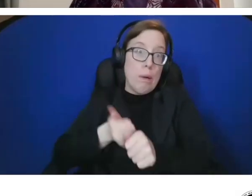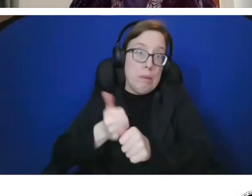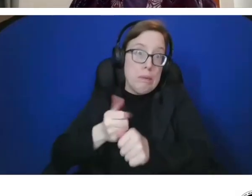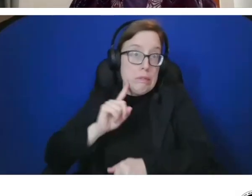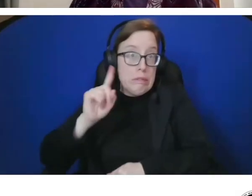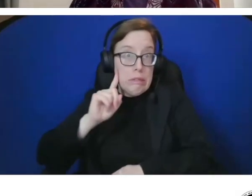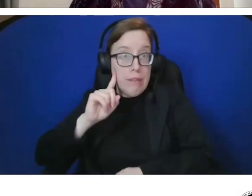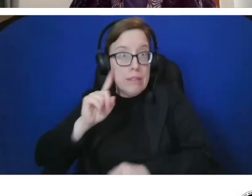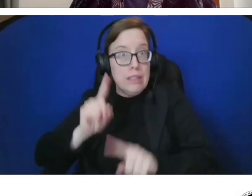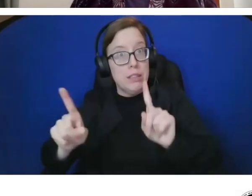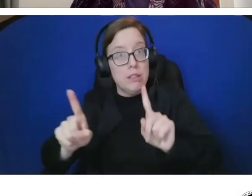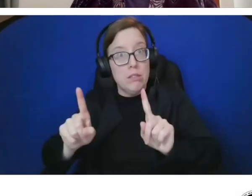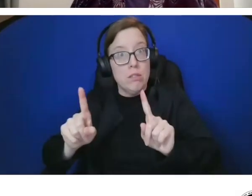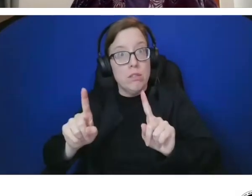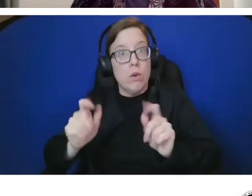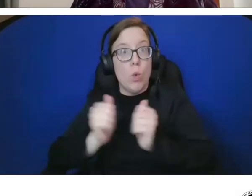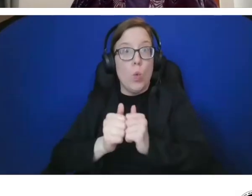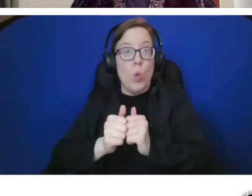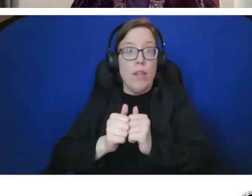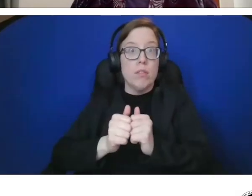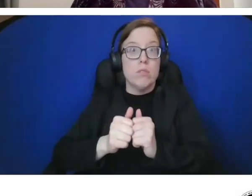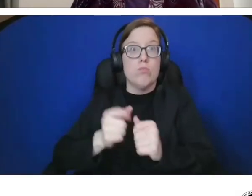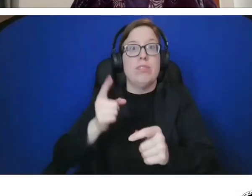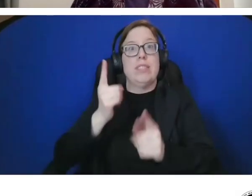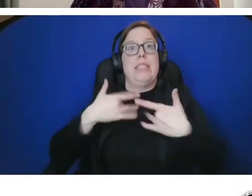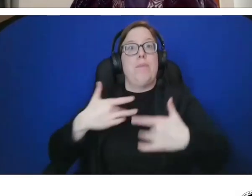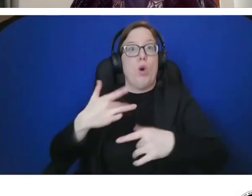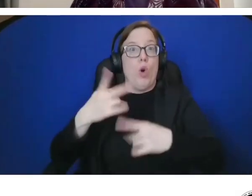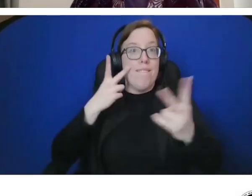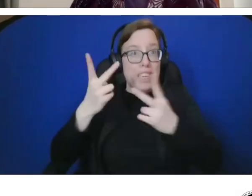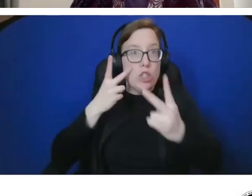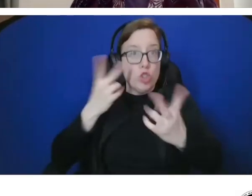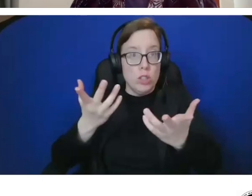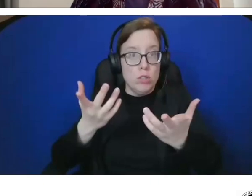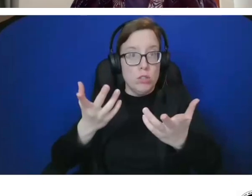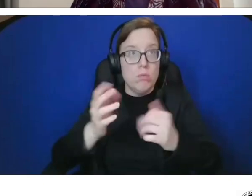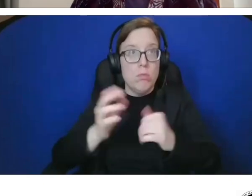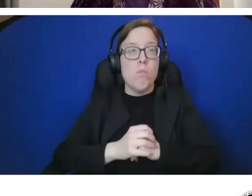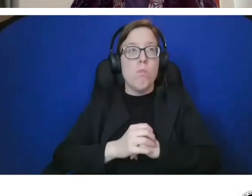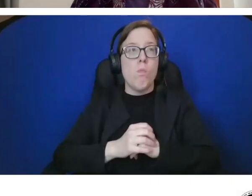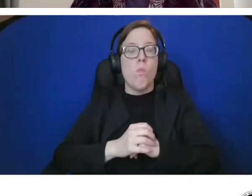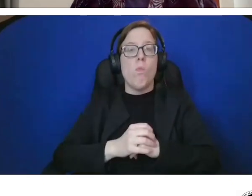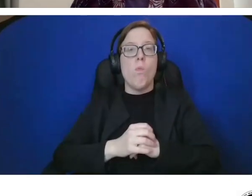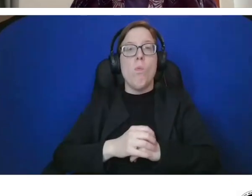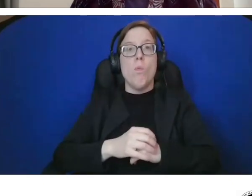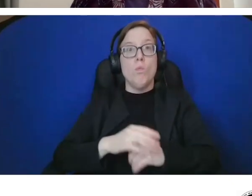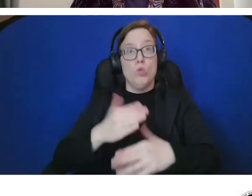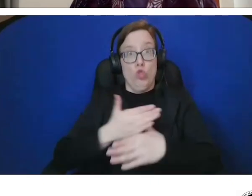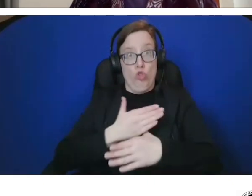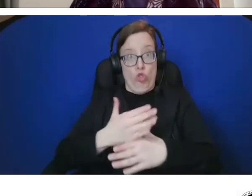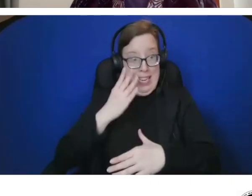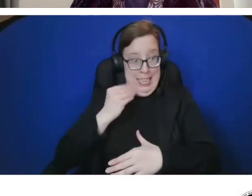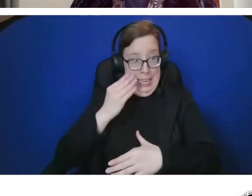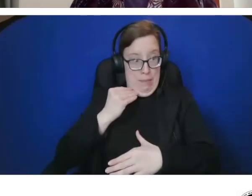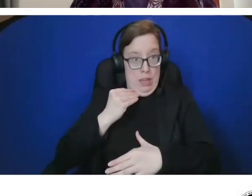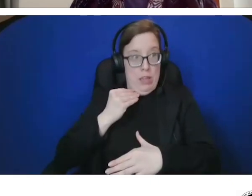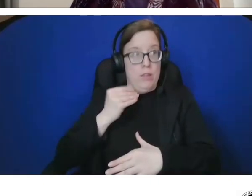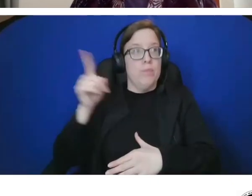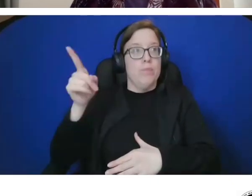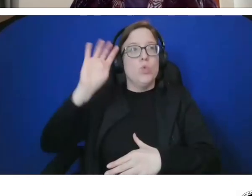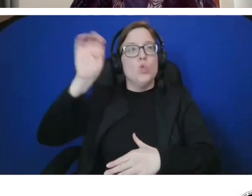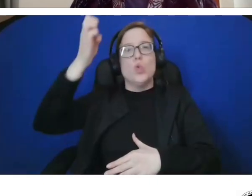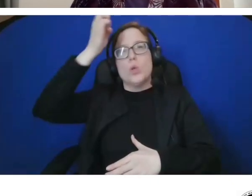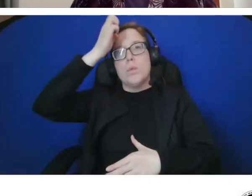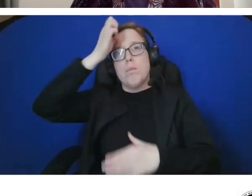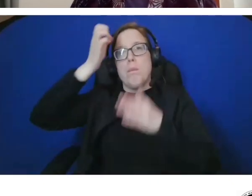you're deaf with typical vision and so on. So when we share experiences, the Europeans